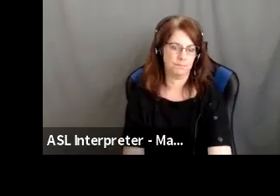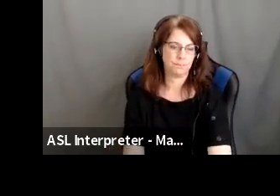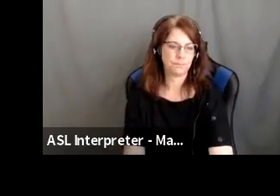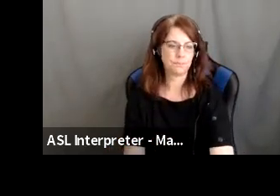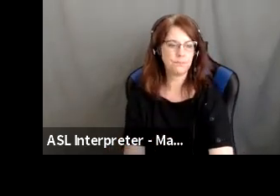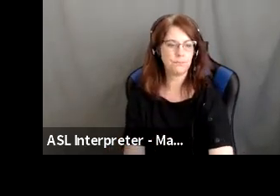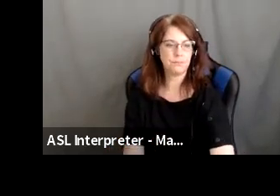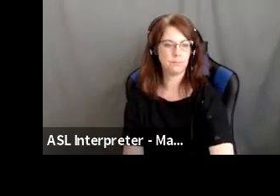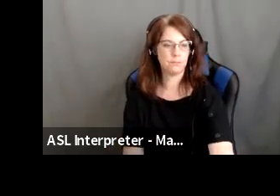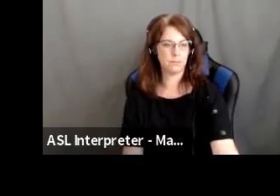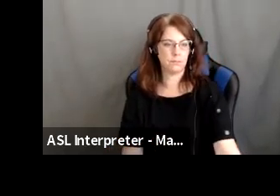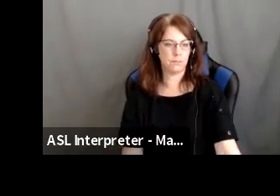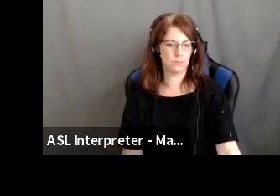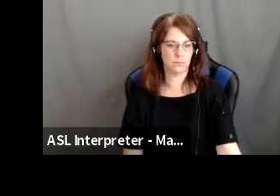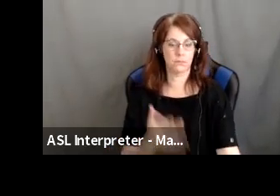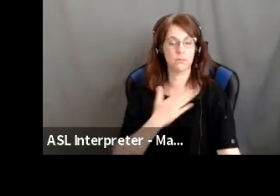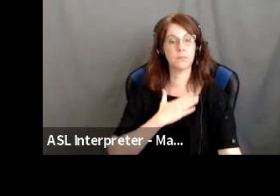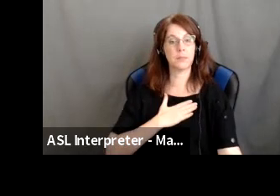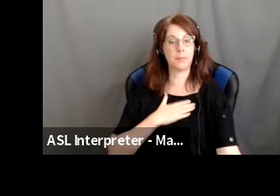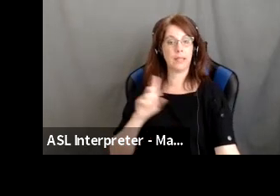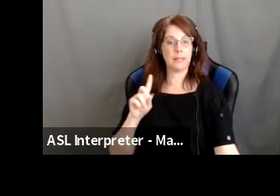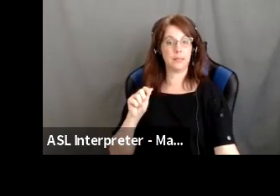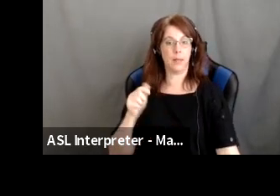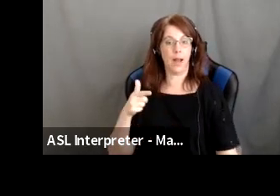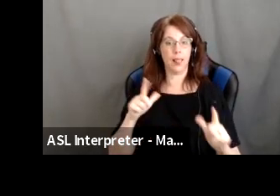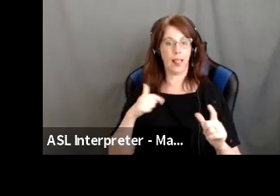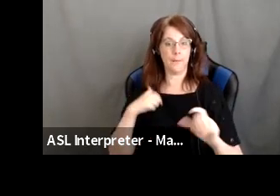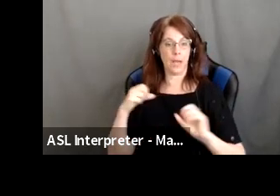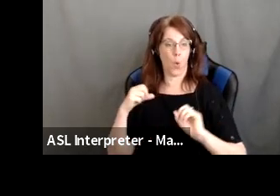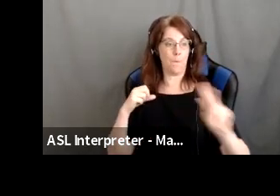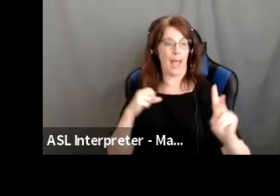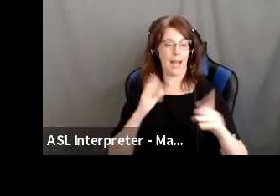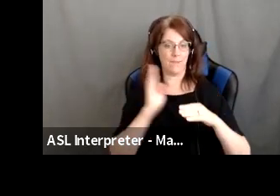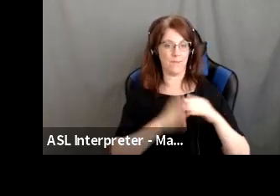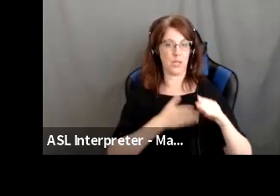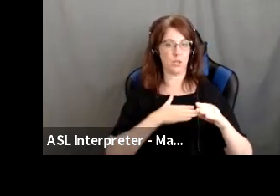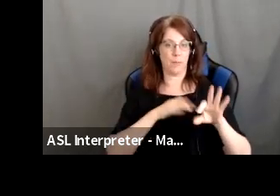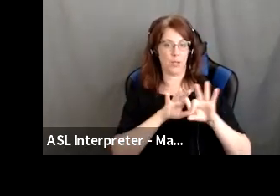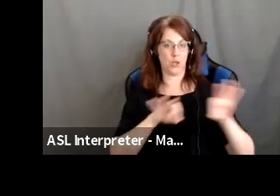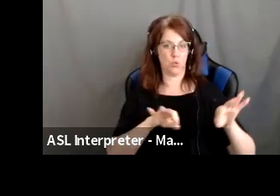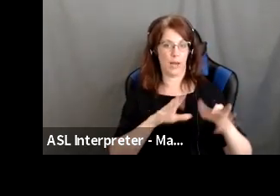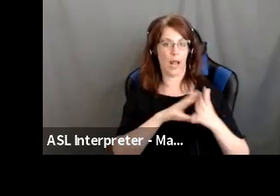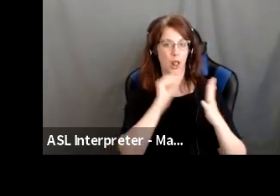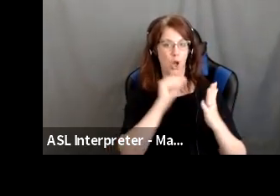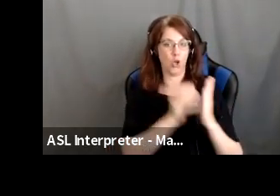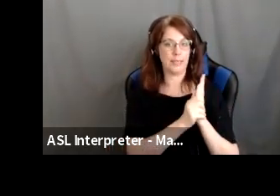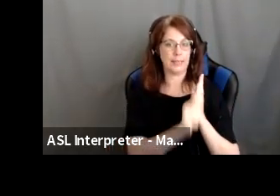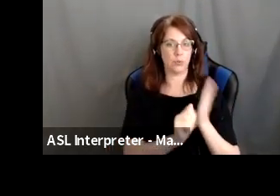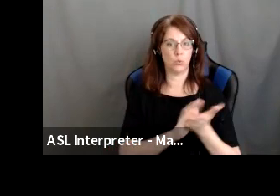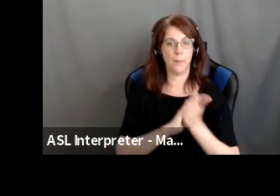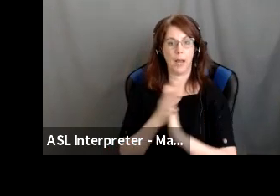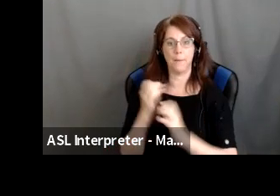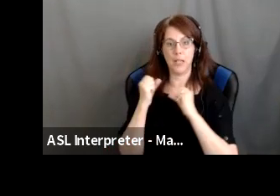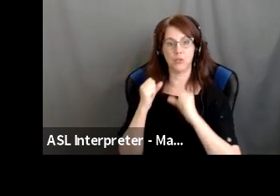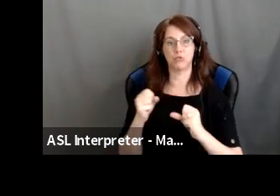So Trampy said, my disability allowed me to go back to finish my degree and learn the skills needed to become a strong employee for